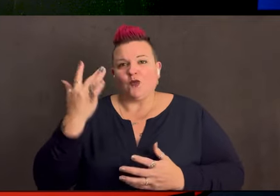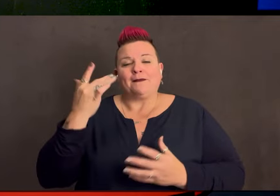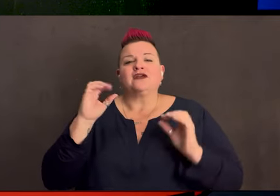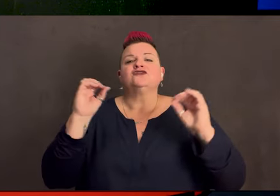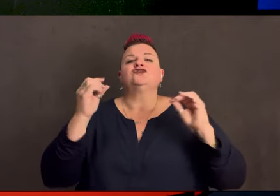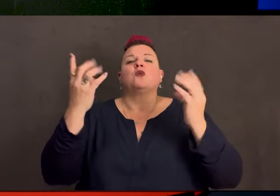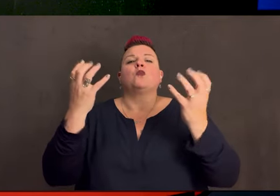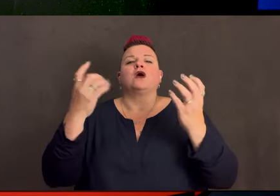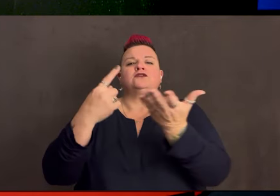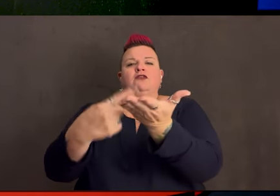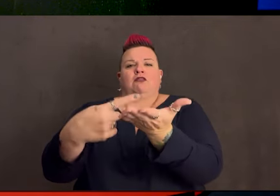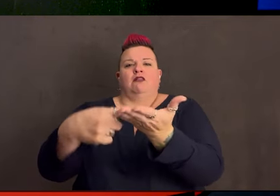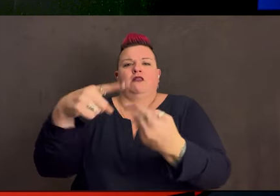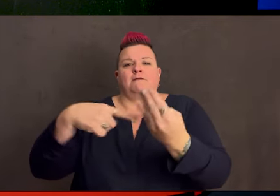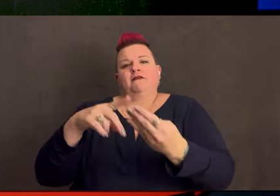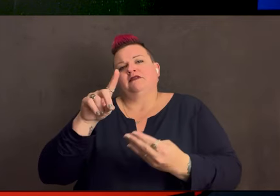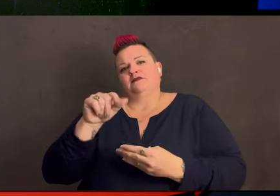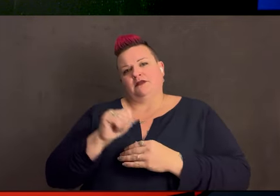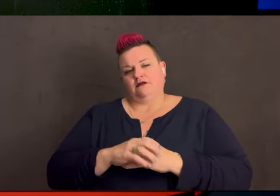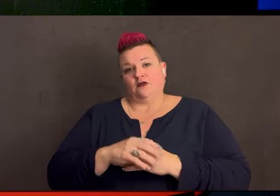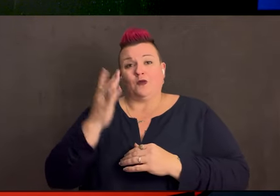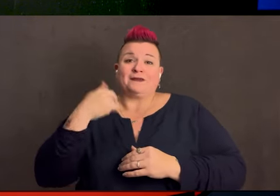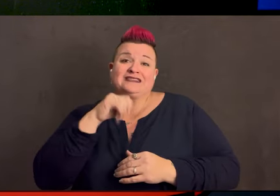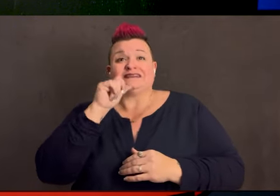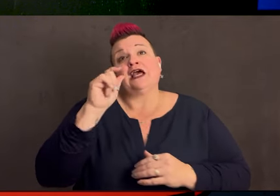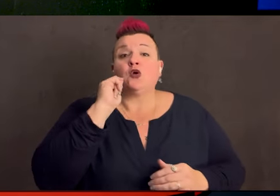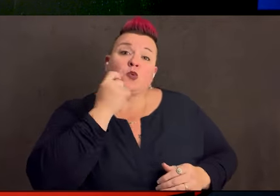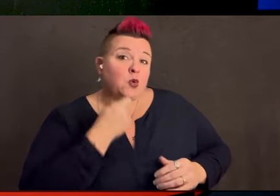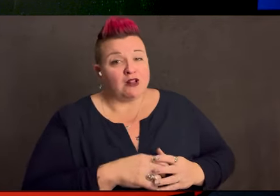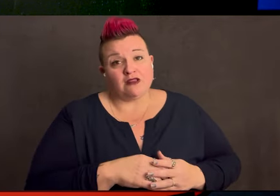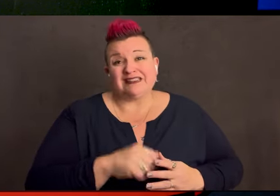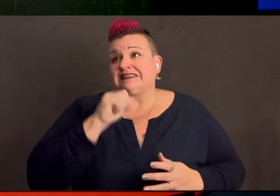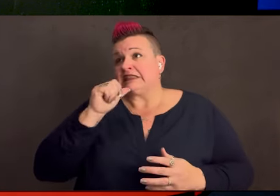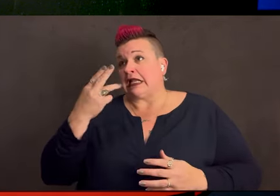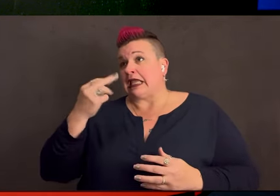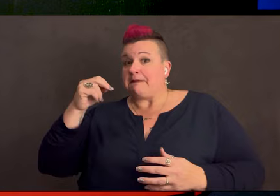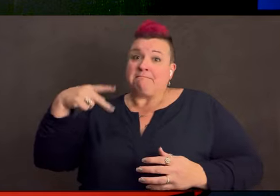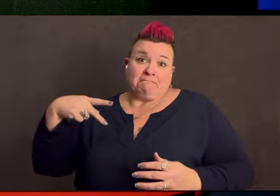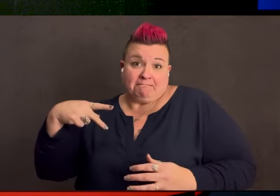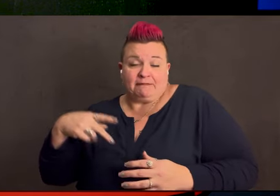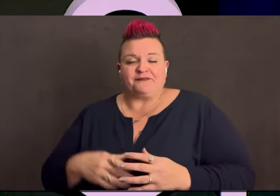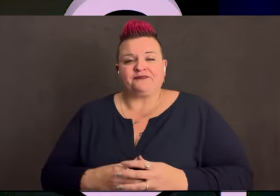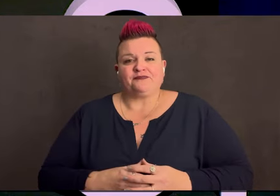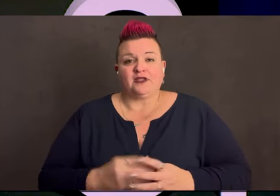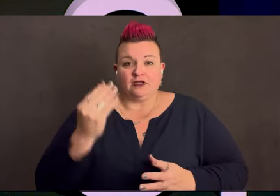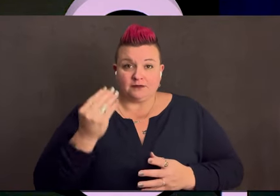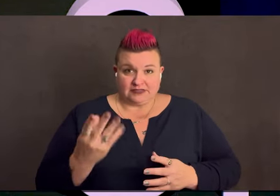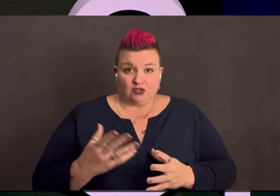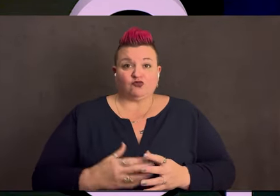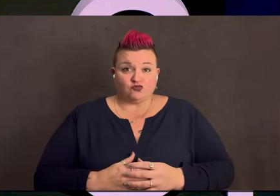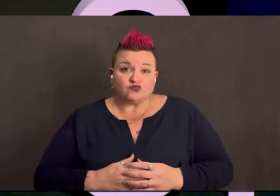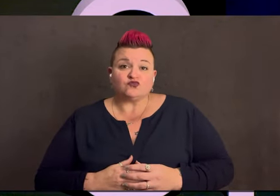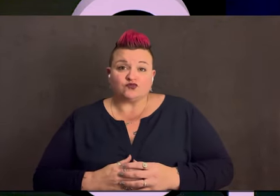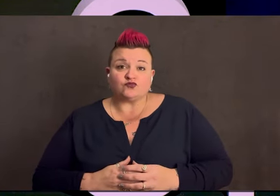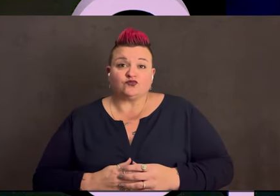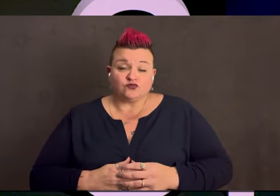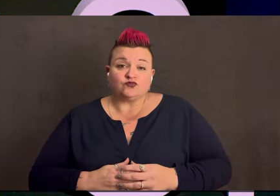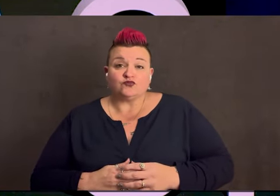Because nobody wants to talk about it. Because it's not cool or hip. But I'm gonna tell you